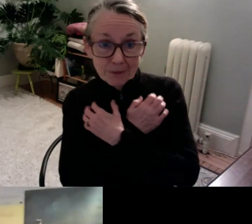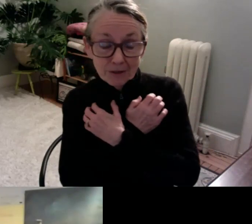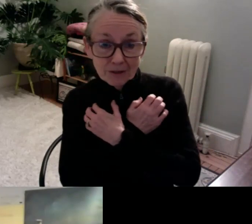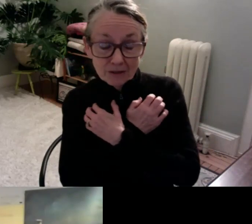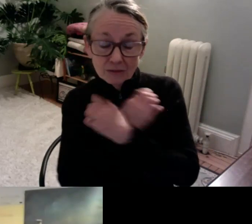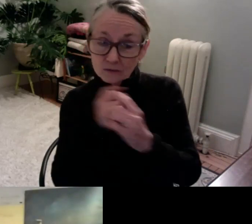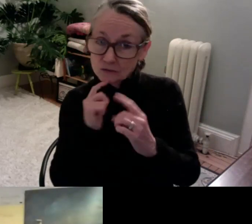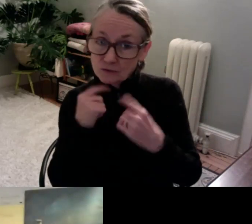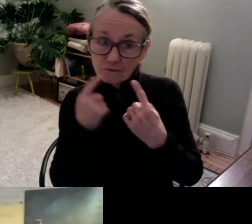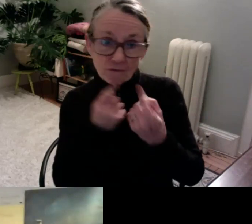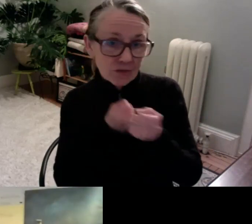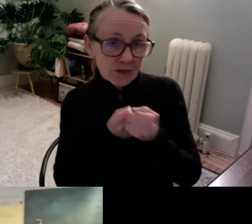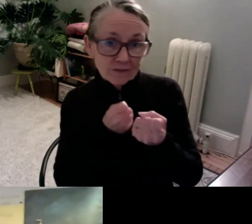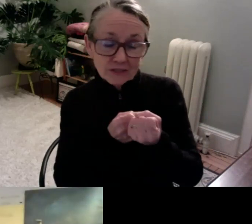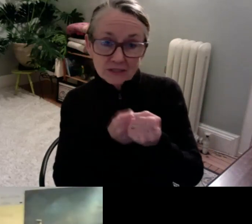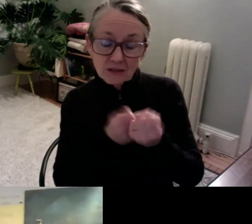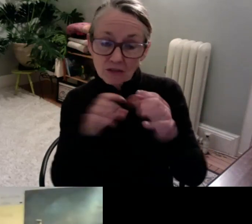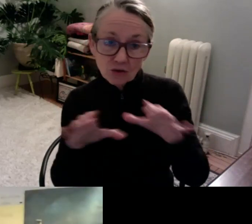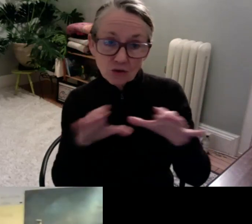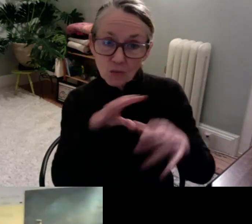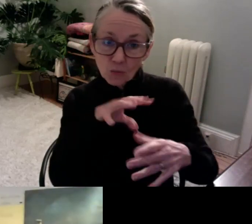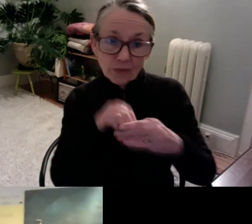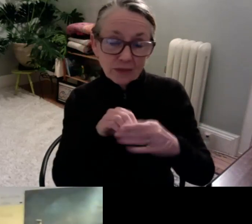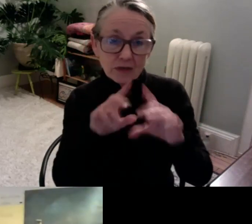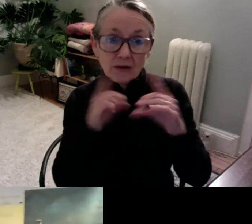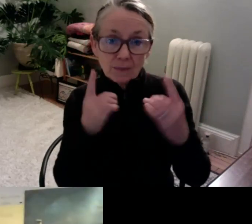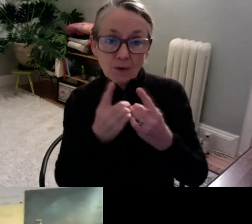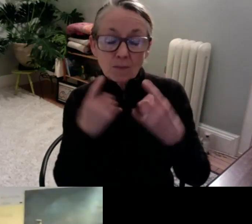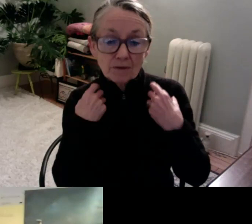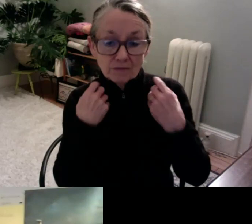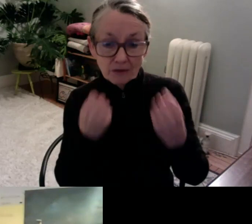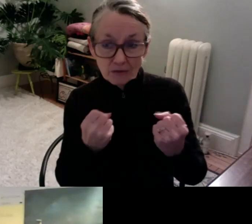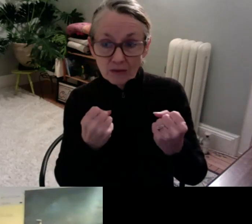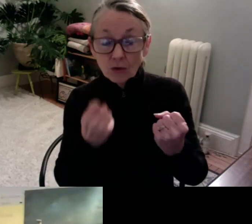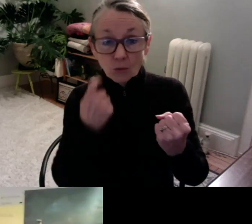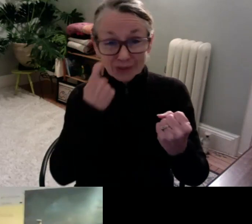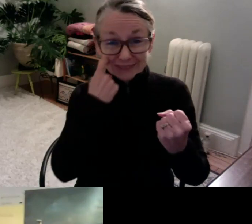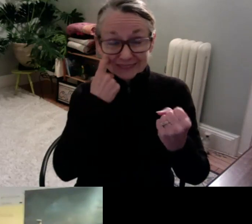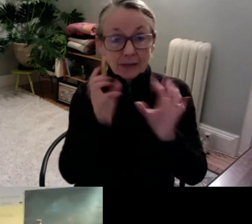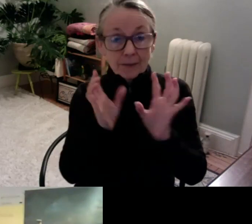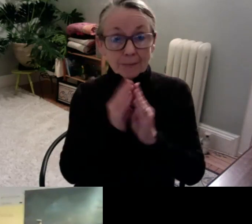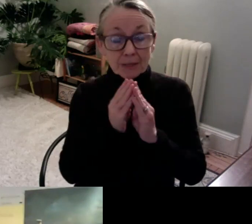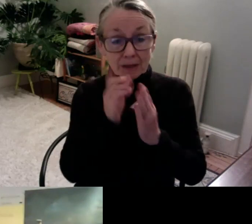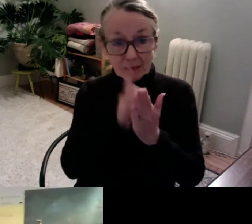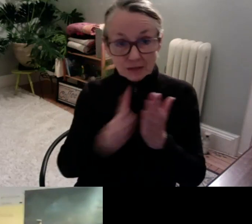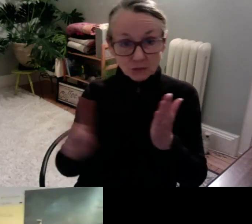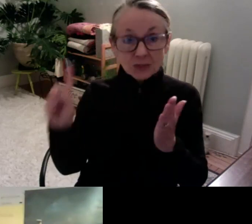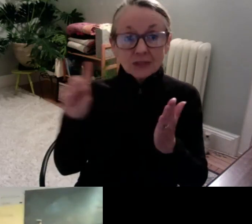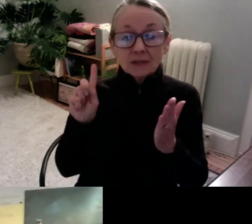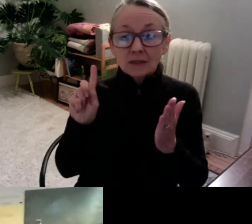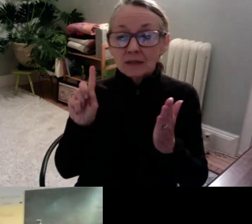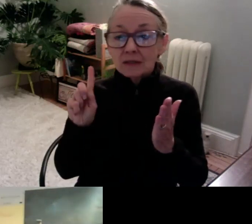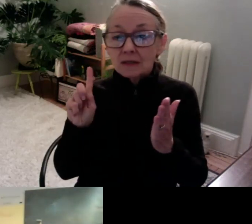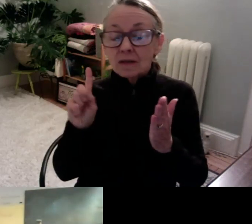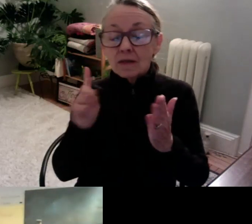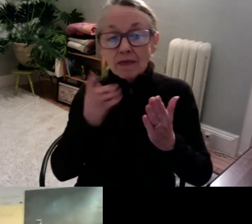the advocacy that they've been doing within the Department of Health. We did had a meeting last week. Things are